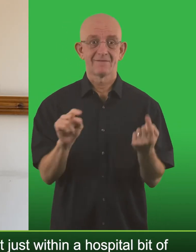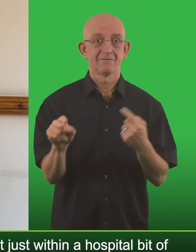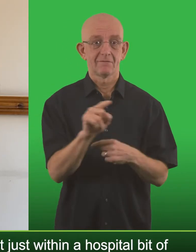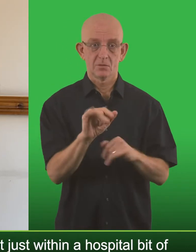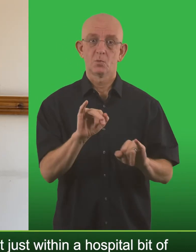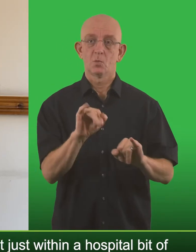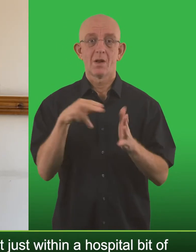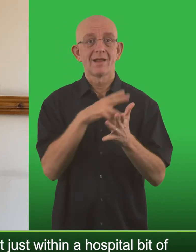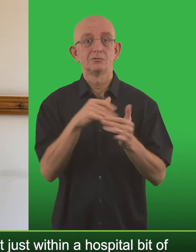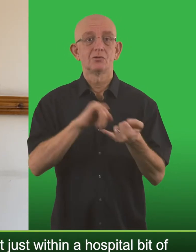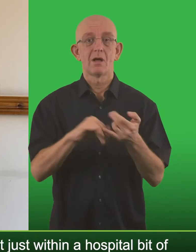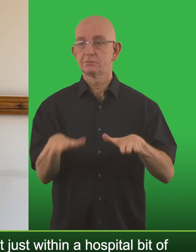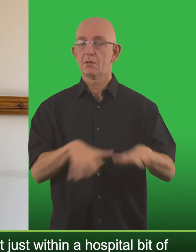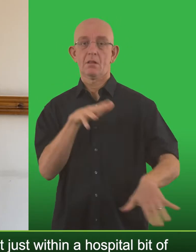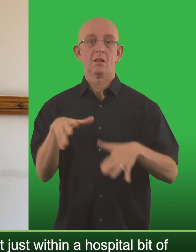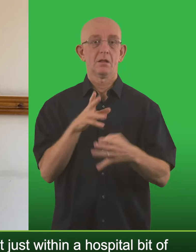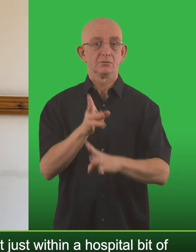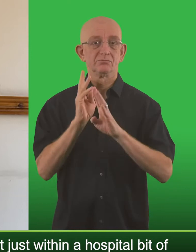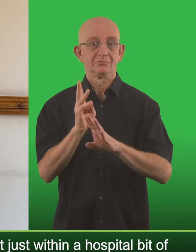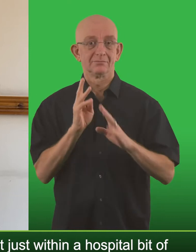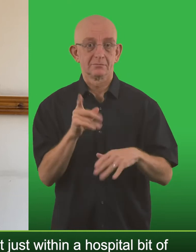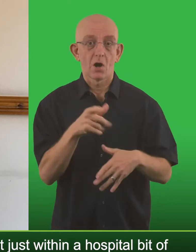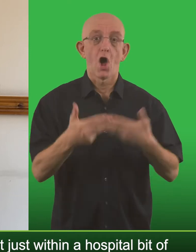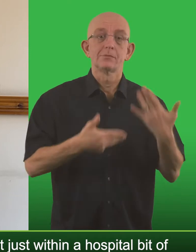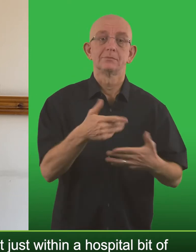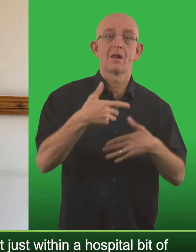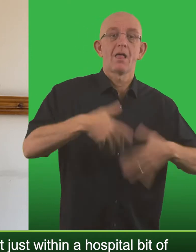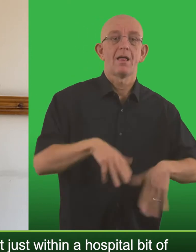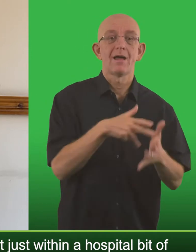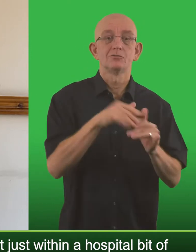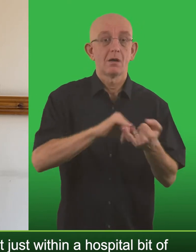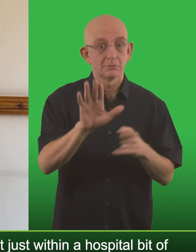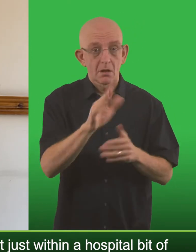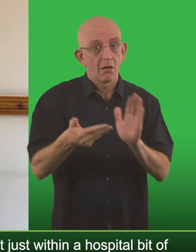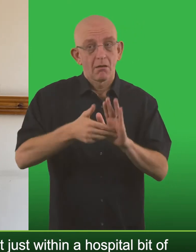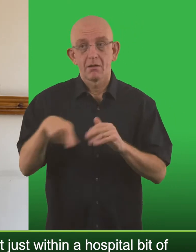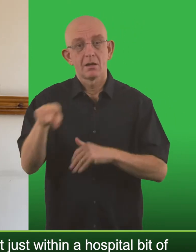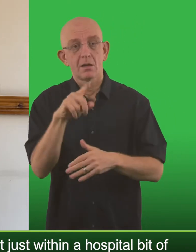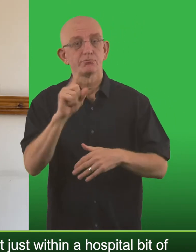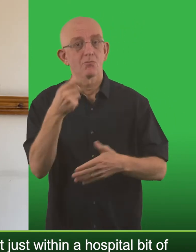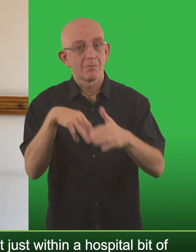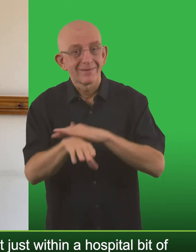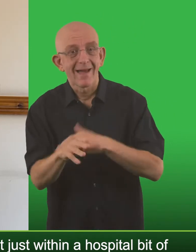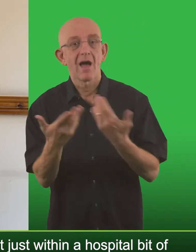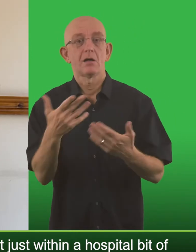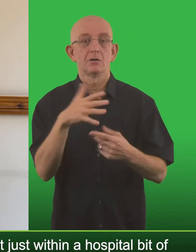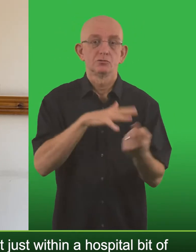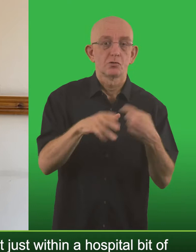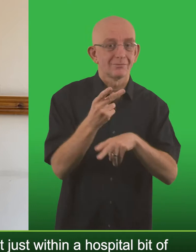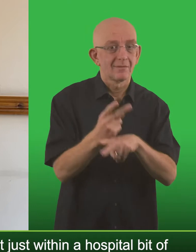moment. That's creating pressure within the NHS, not just within a hospital bit of the NHS, but also within primary care and social